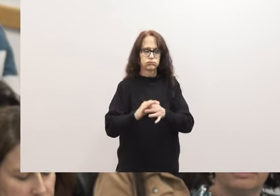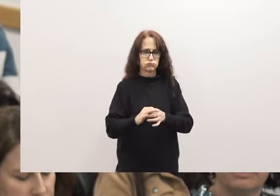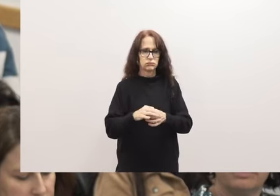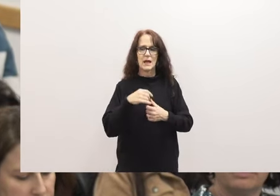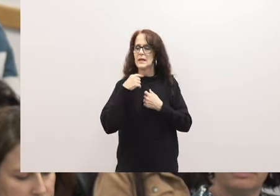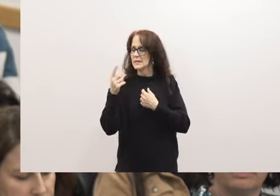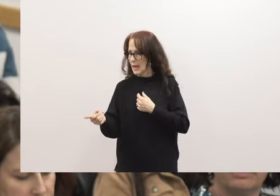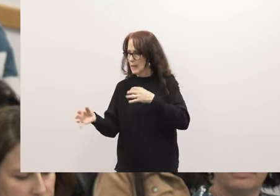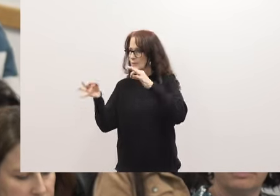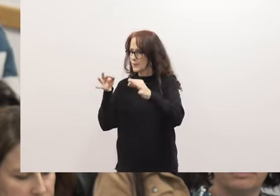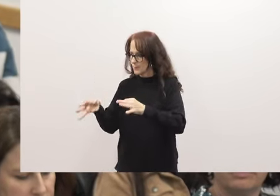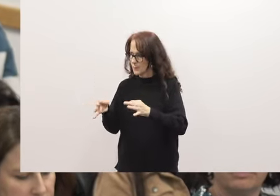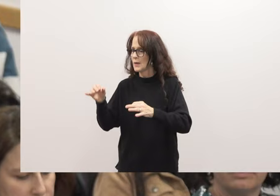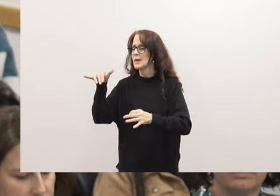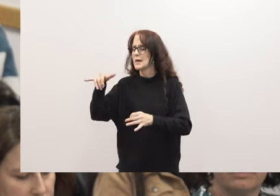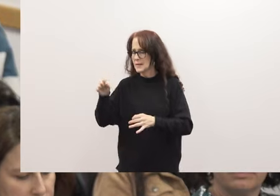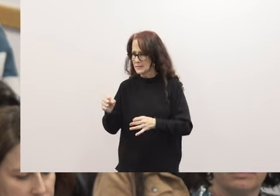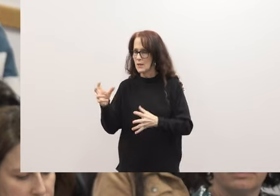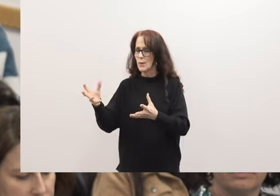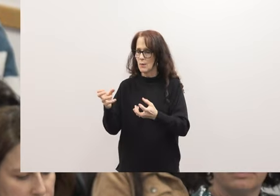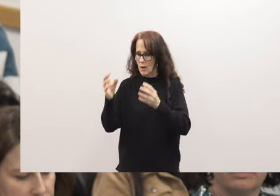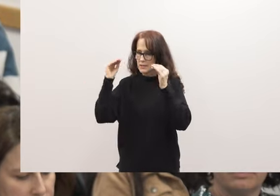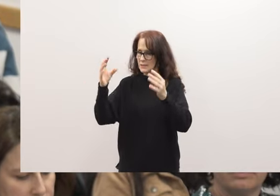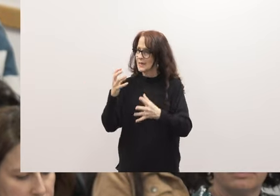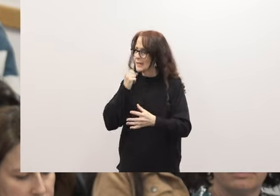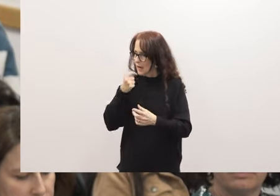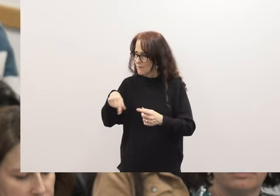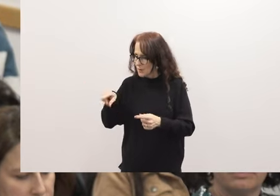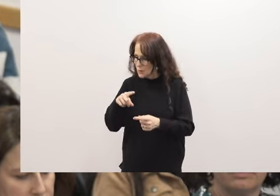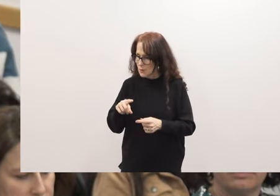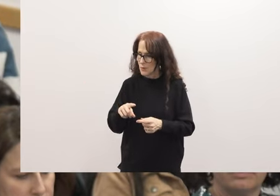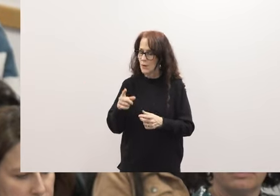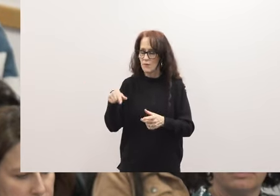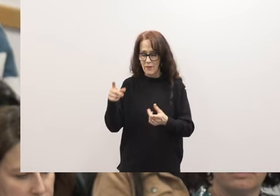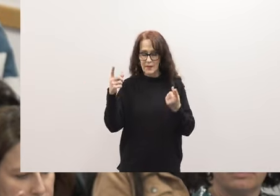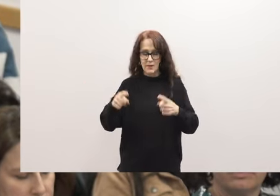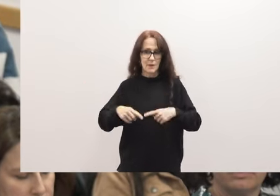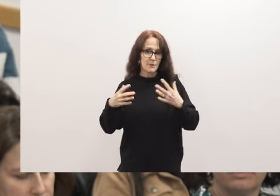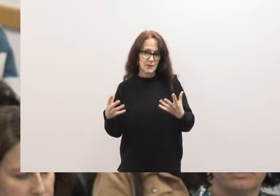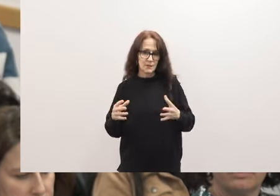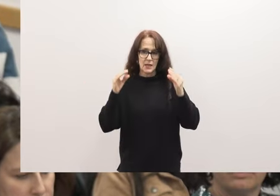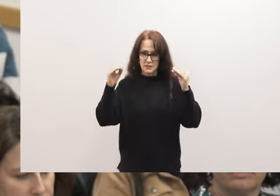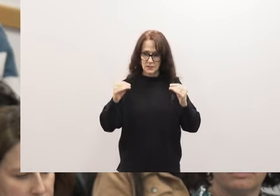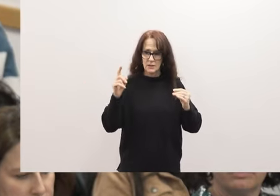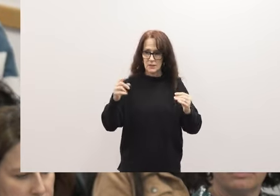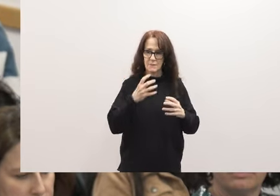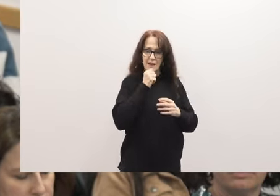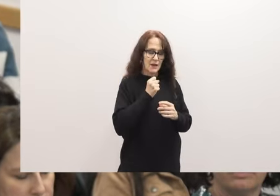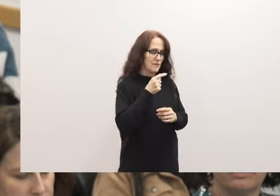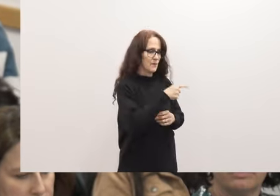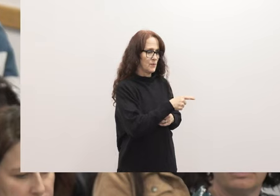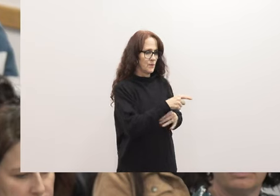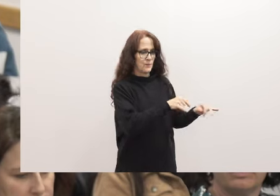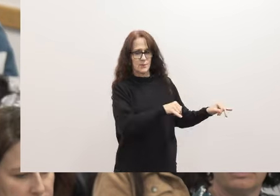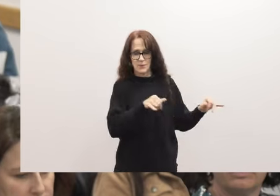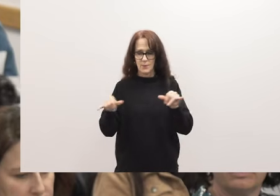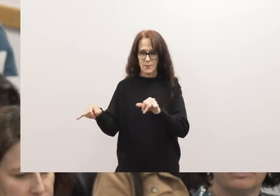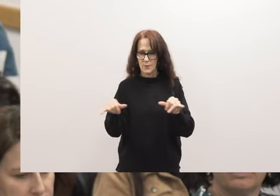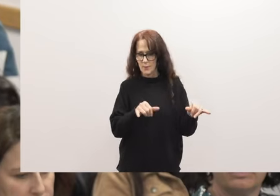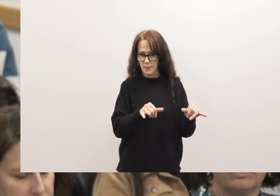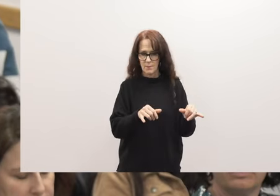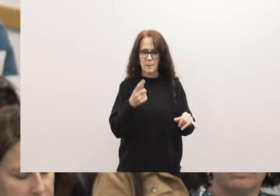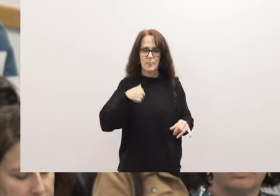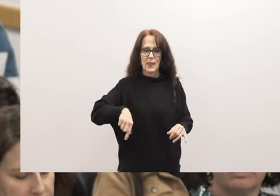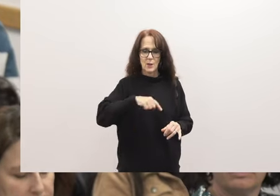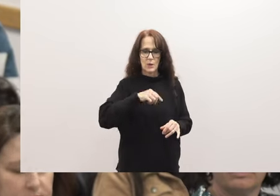students, for example, yes, we want teachers to care for us. In order for that to happen, teachers need to be cared for systemically. And so we